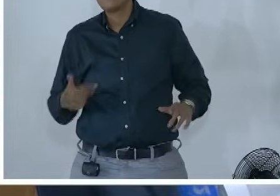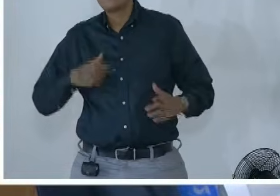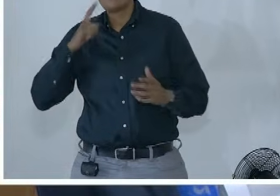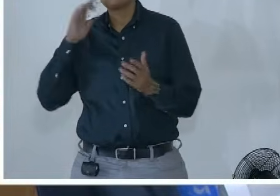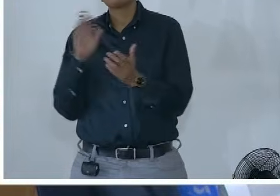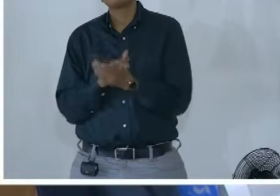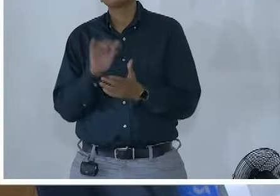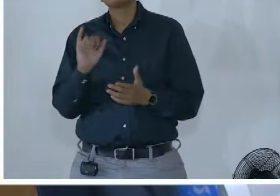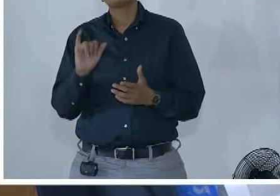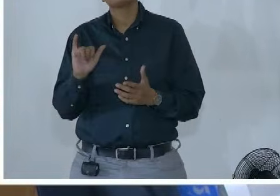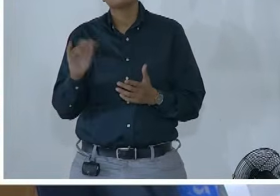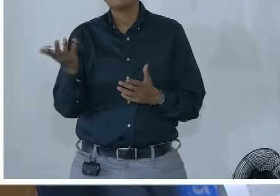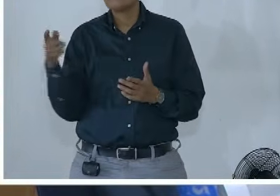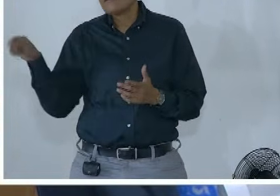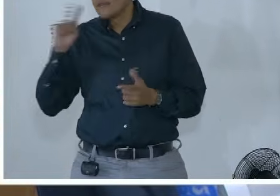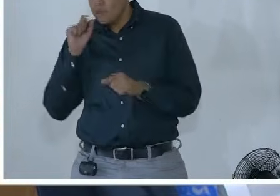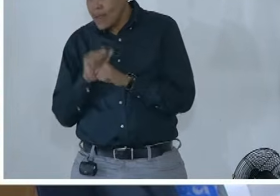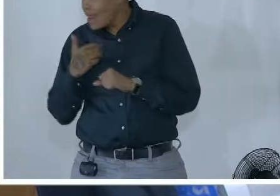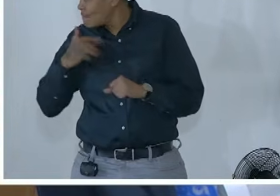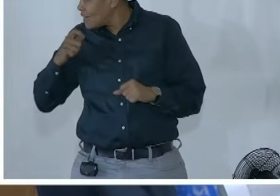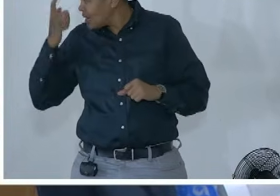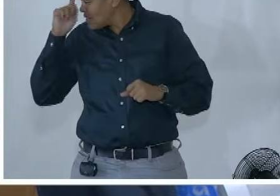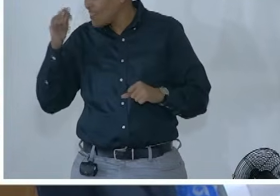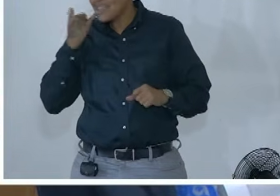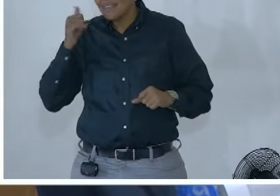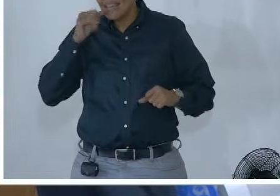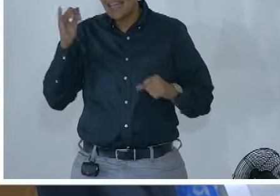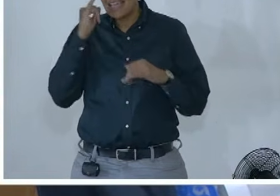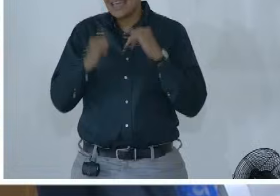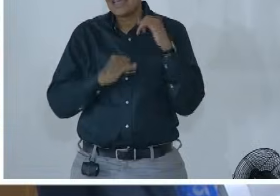believe that there is the need for international